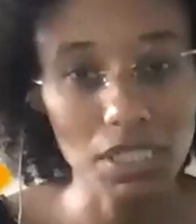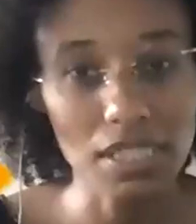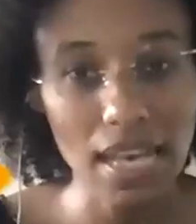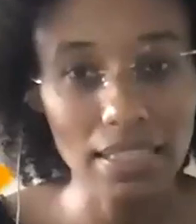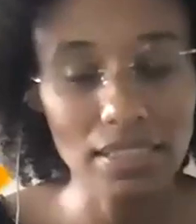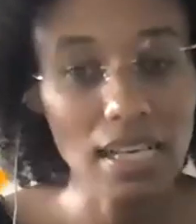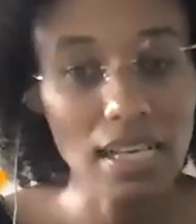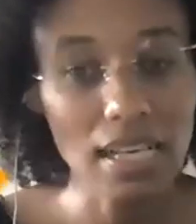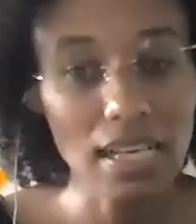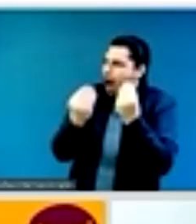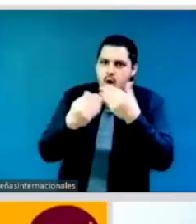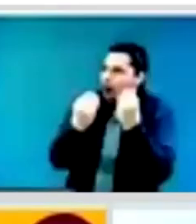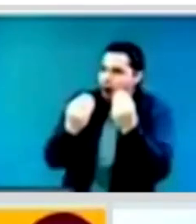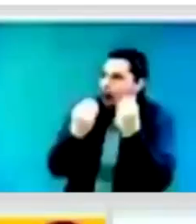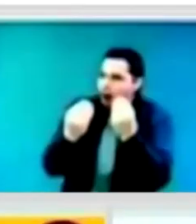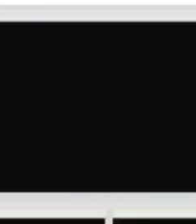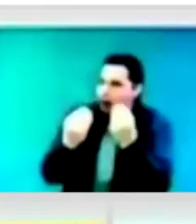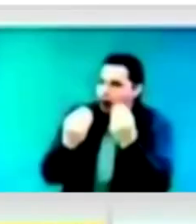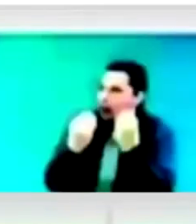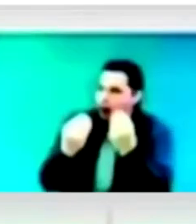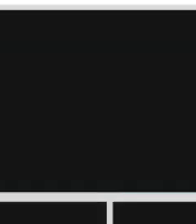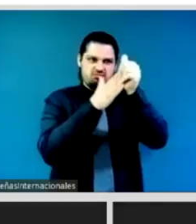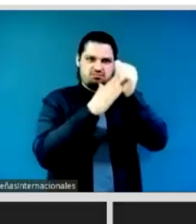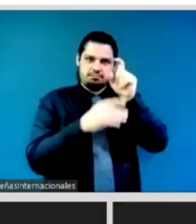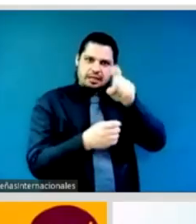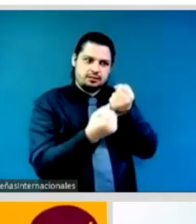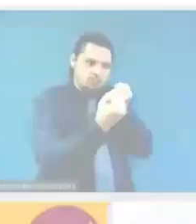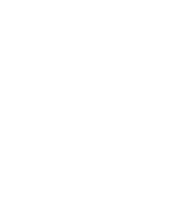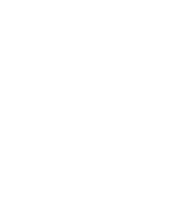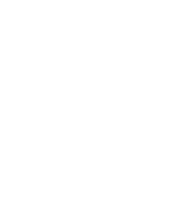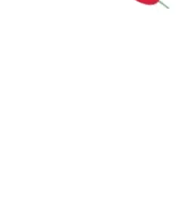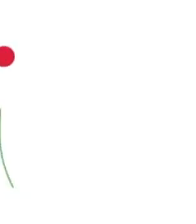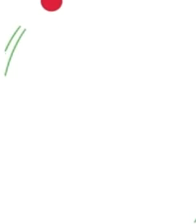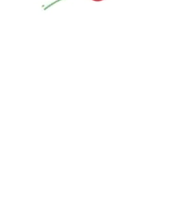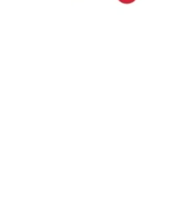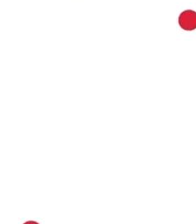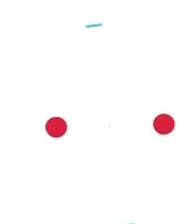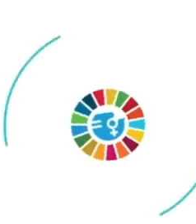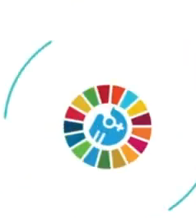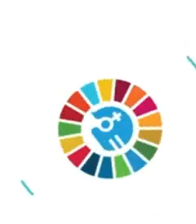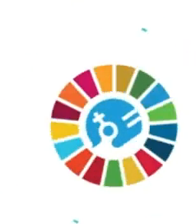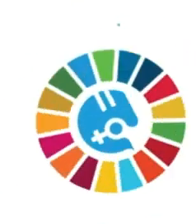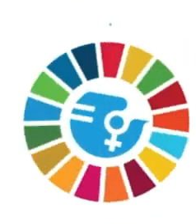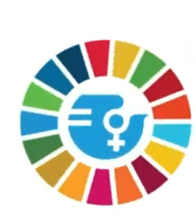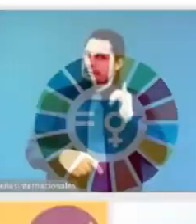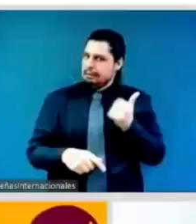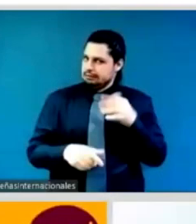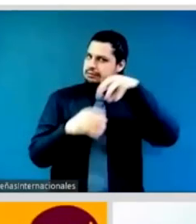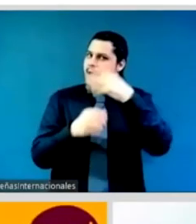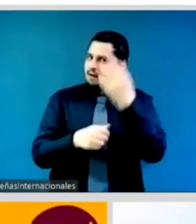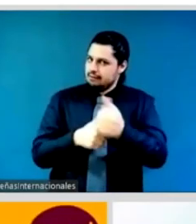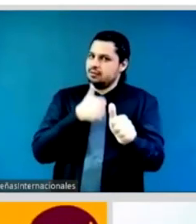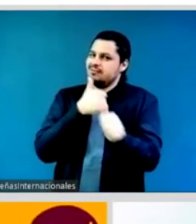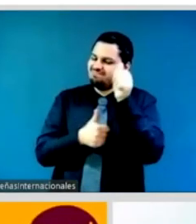these moments and what we can do about them. I'd like to now hand over to Shamiso Shigurimbo of